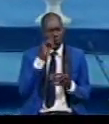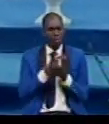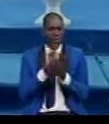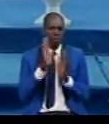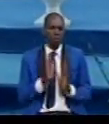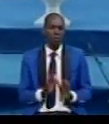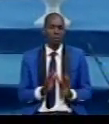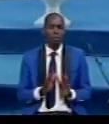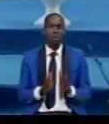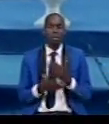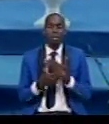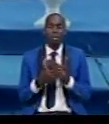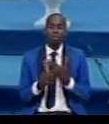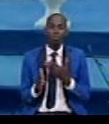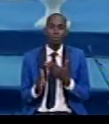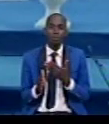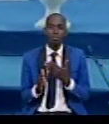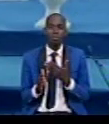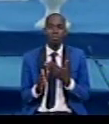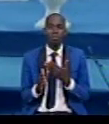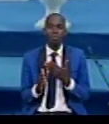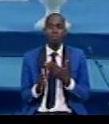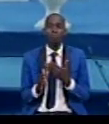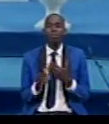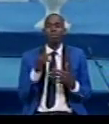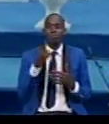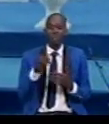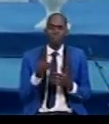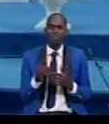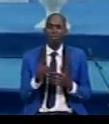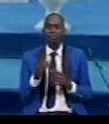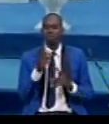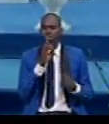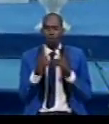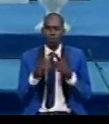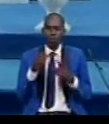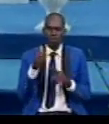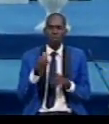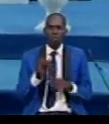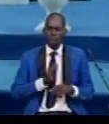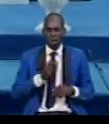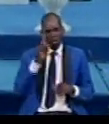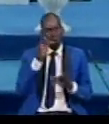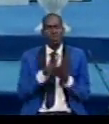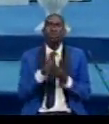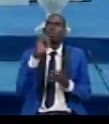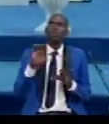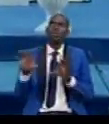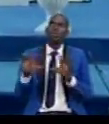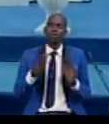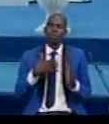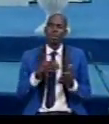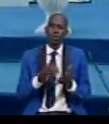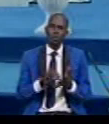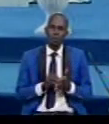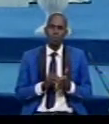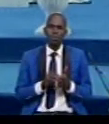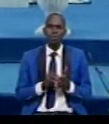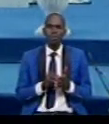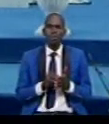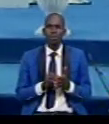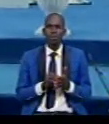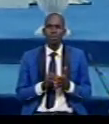after I now assured myself, I said, I believe now. God, heal this my leg for me now. Randolph. Yes, sir.